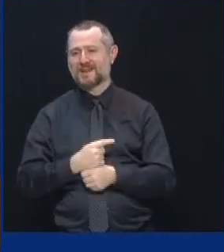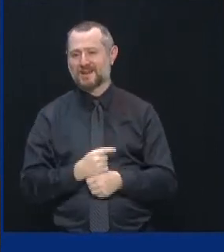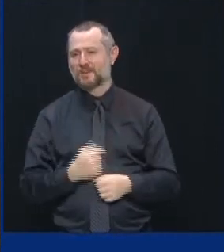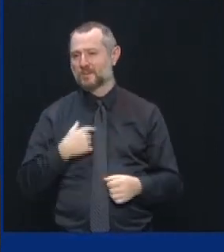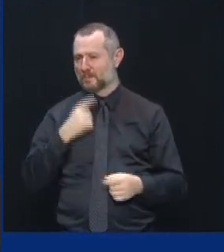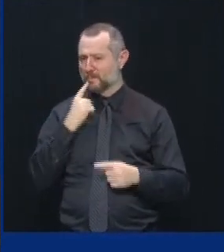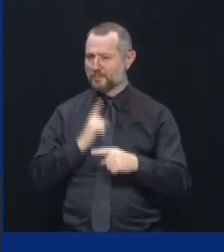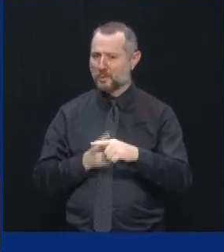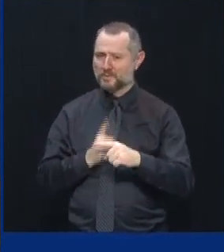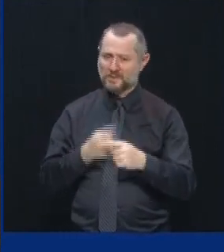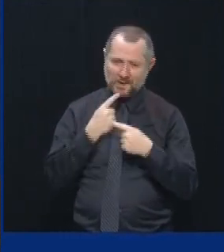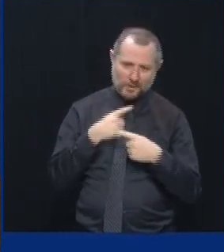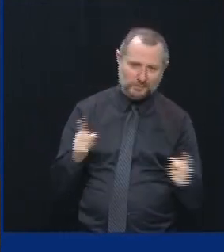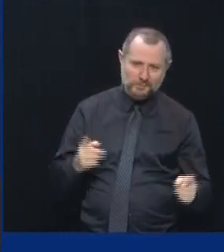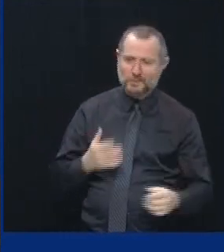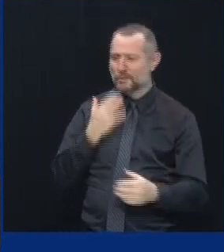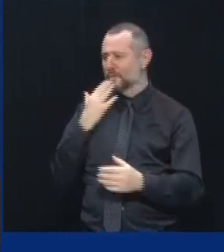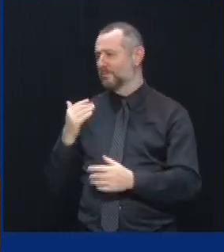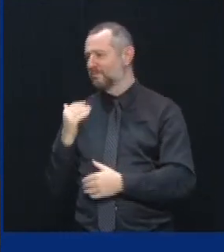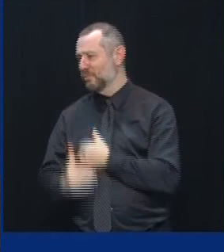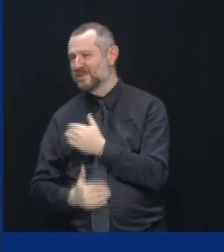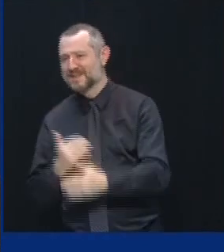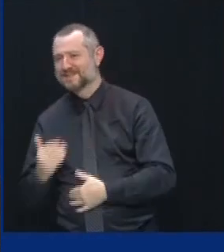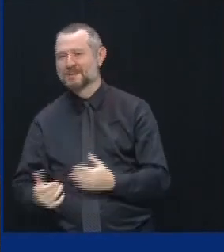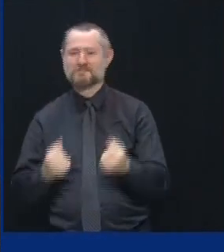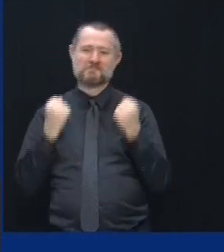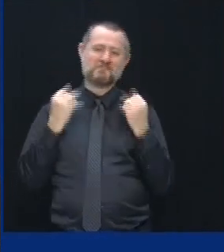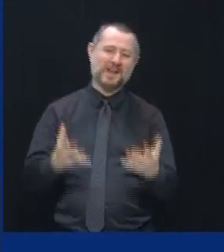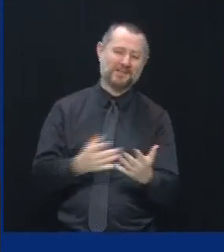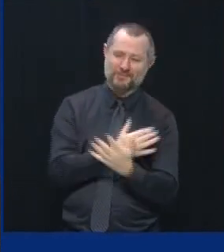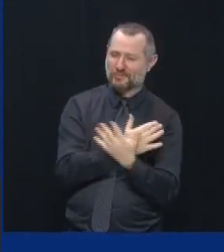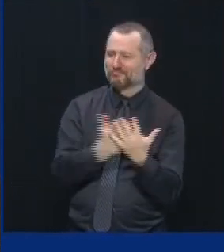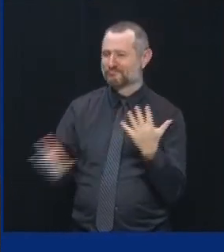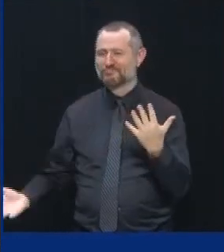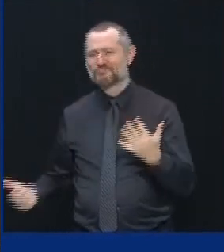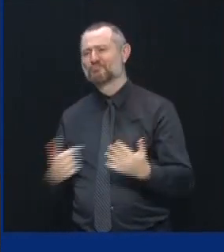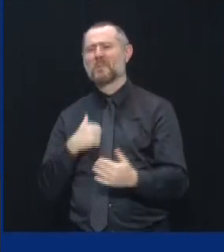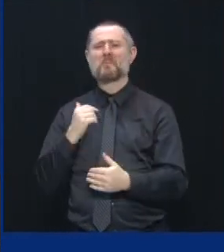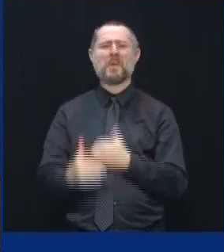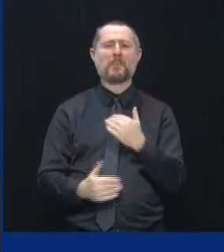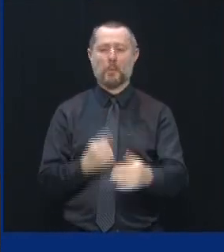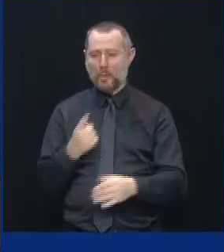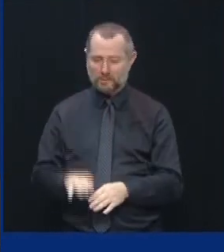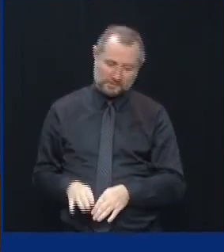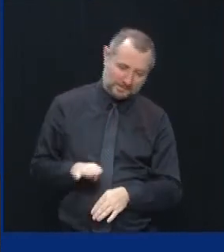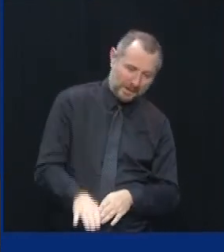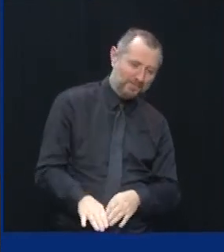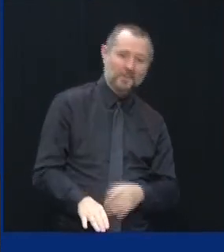positive progress on many levels. We're moving forward, one foot in front of the other.